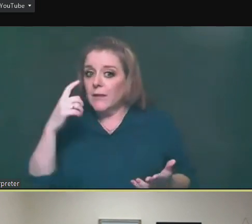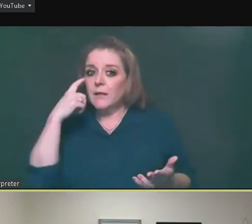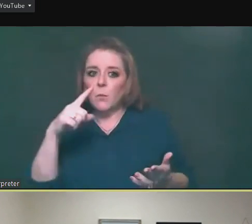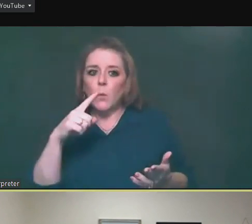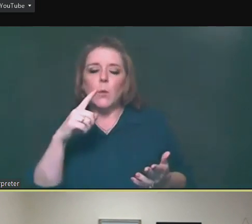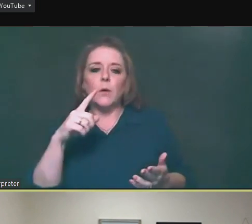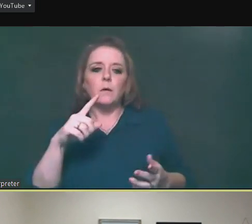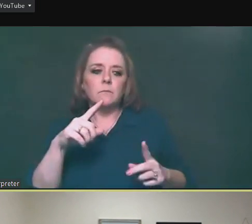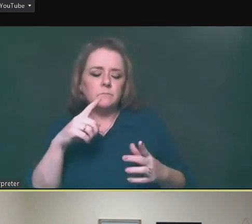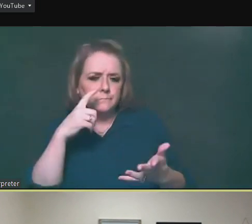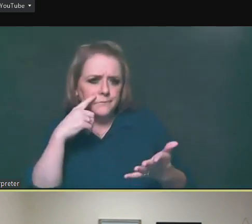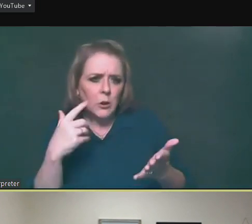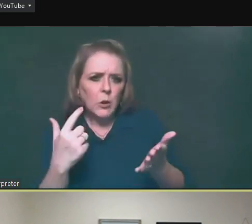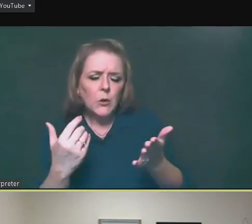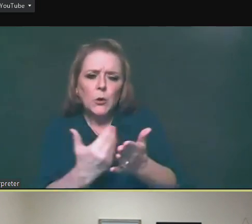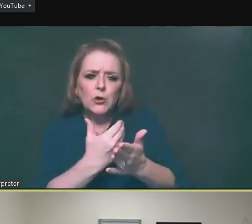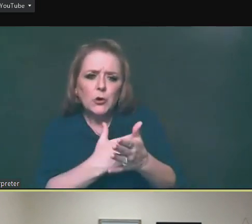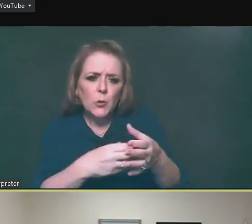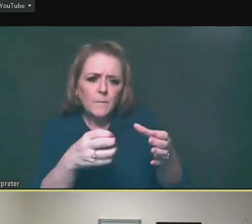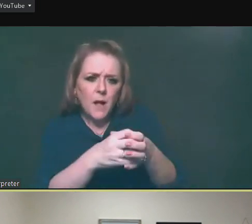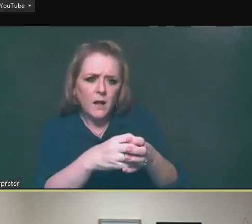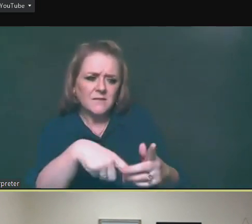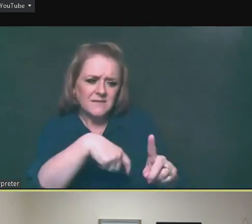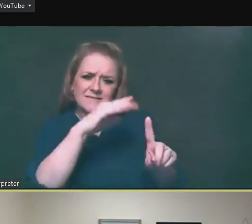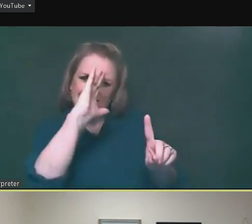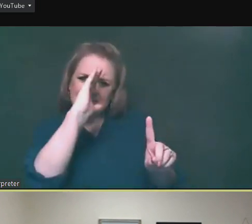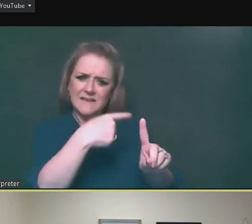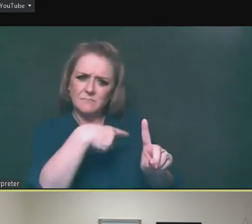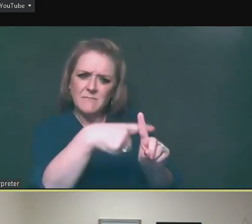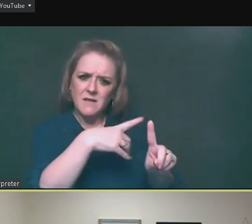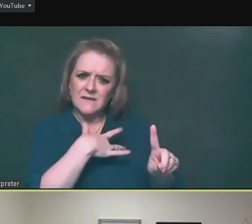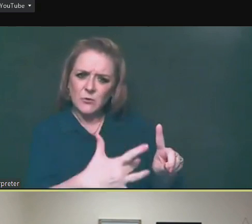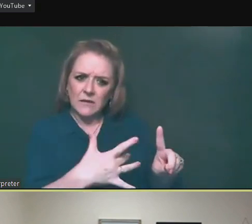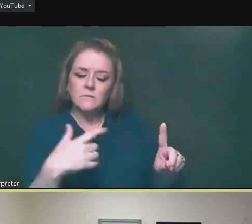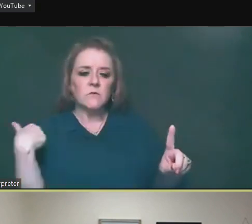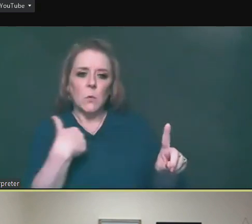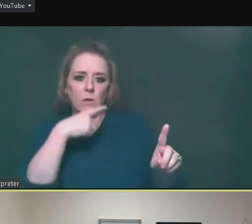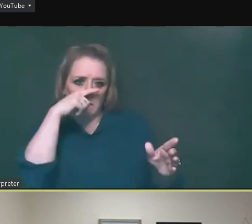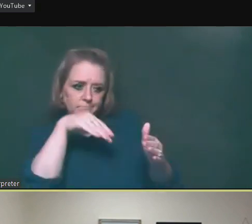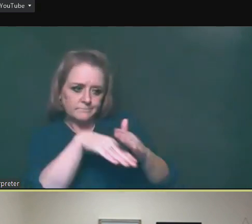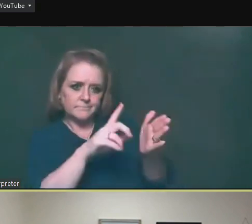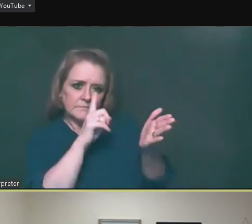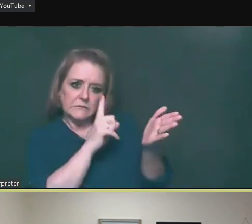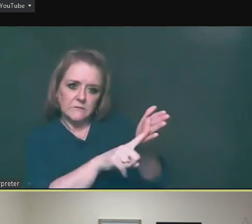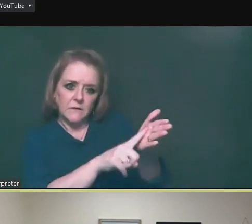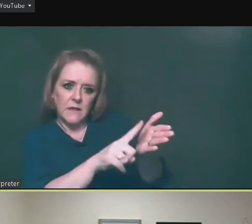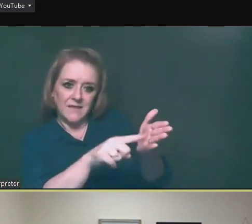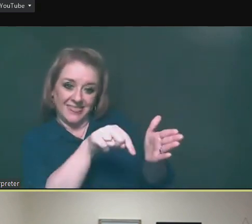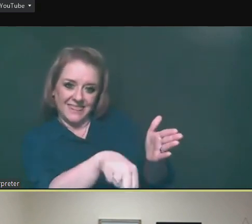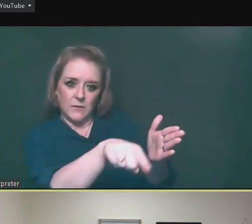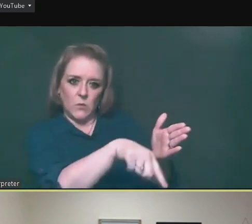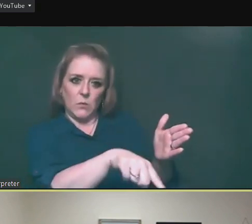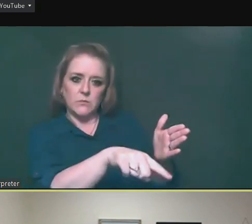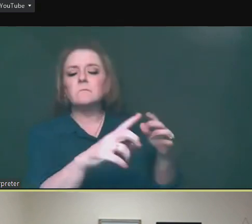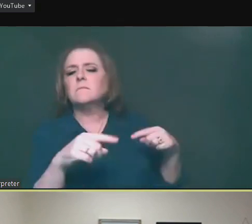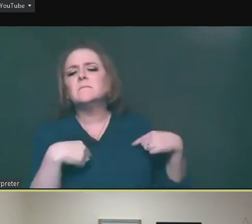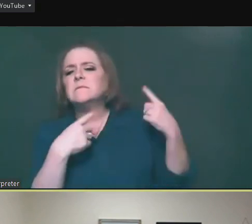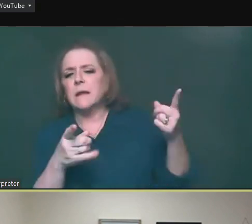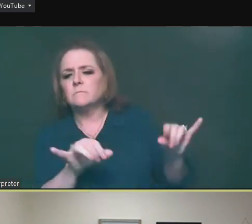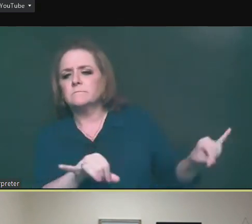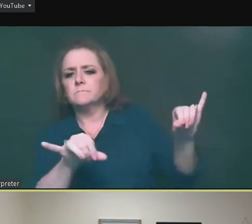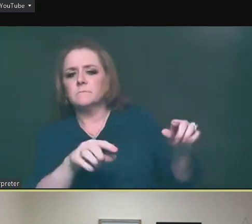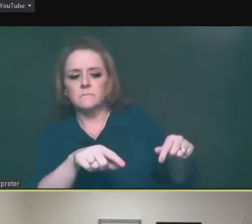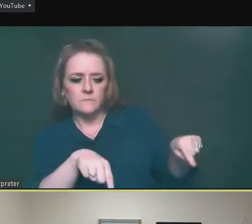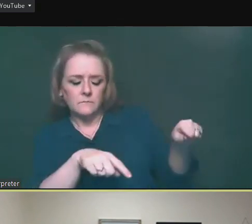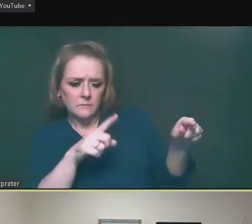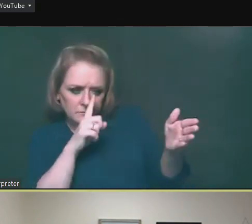disease. And if we find any new cases, we're going to go in and do those contact investigations, just like we've been doing. And we've